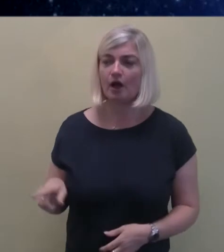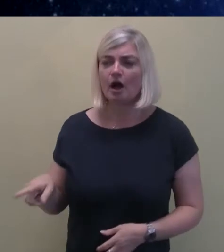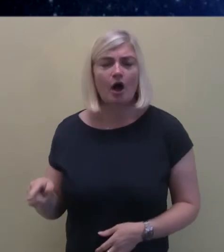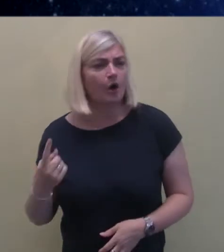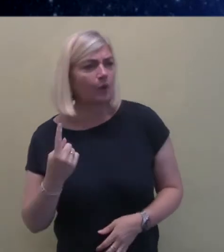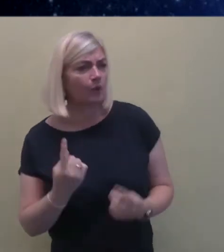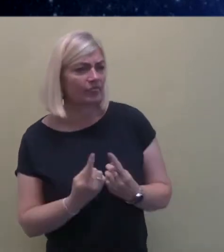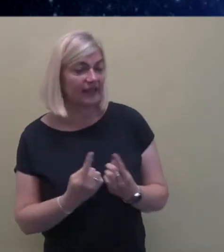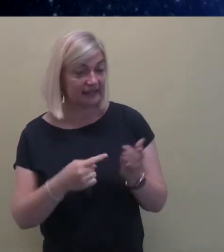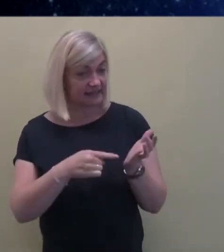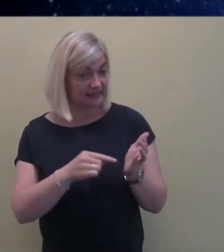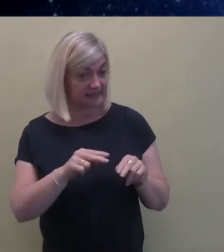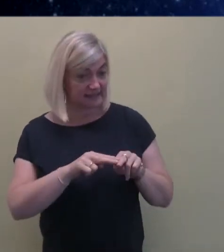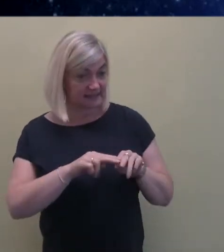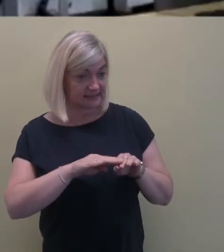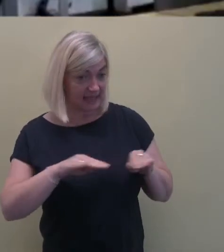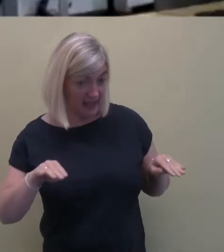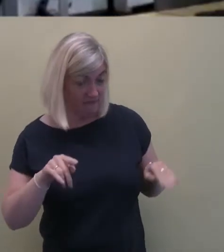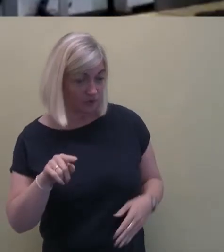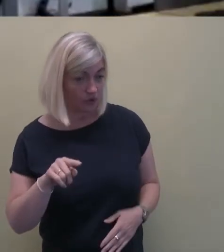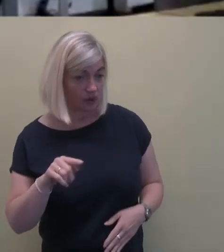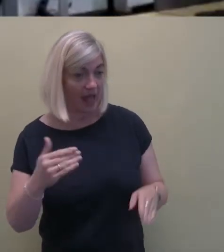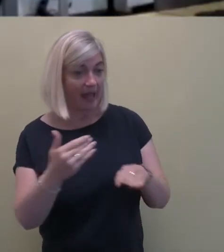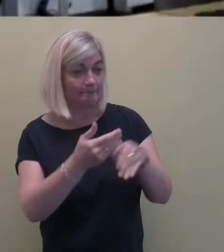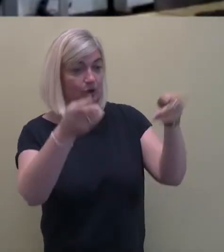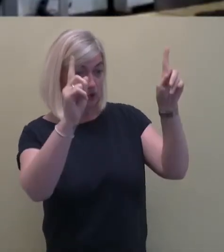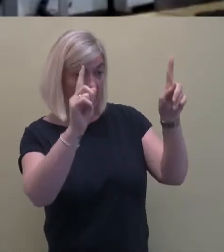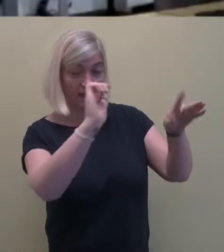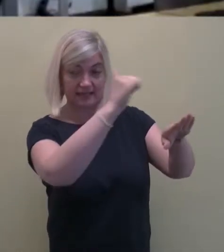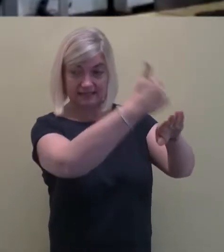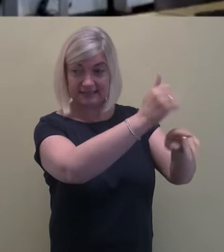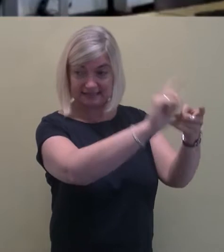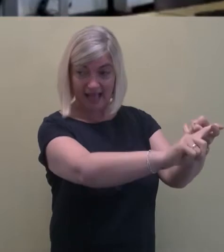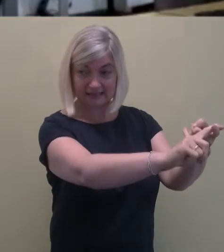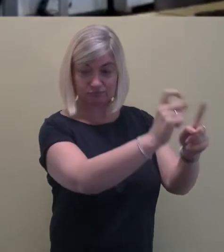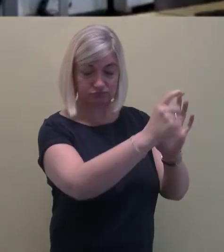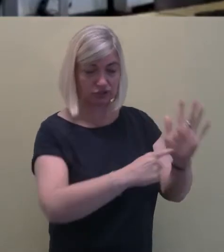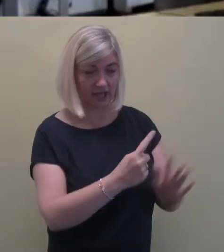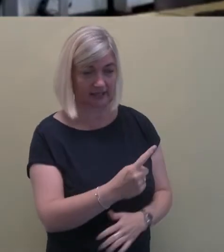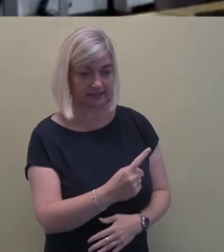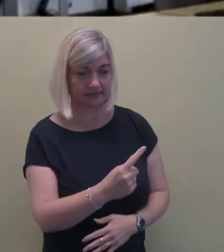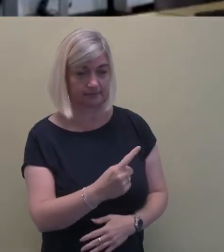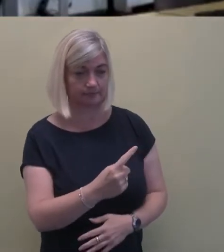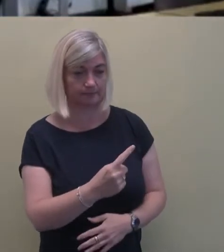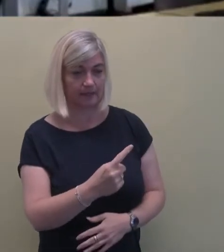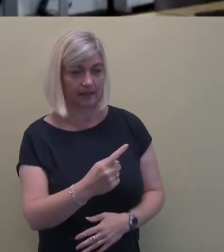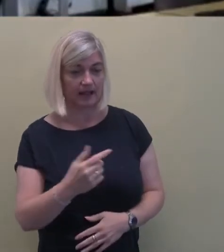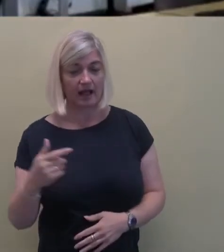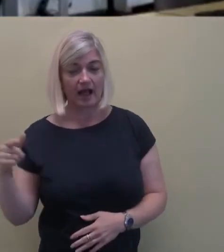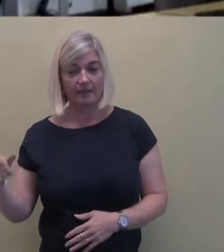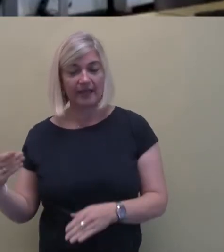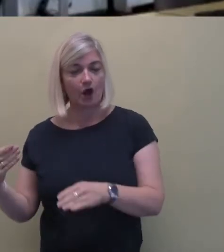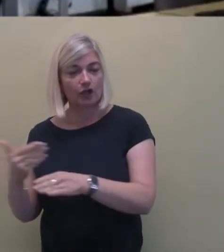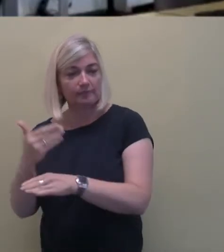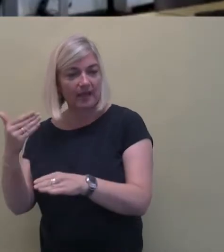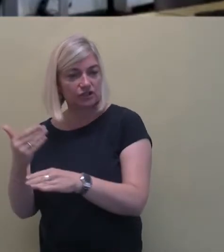into jobs. So it does give you. It's important that it's the employers are basically saying these are the skills we want our, we would like your students